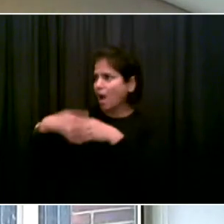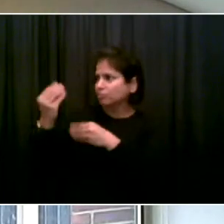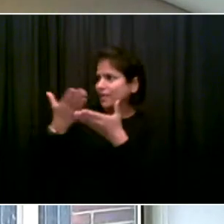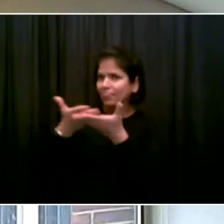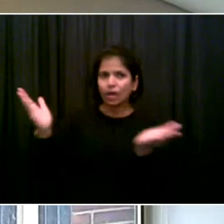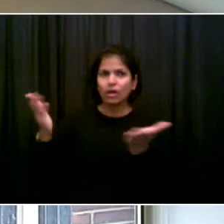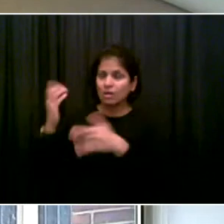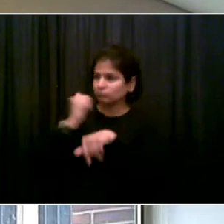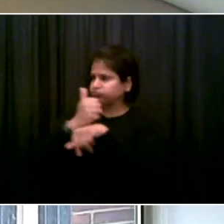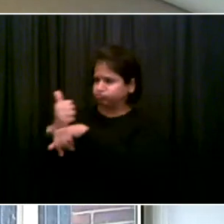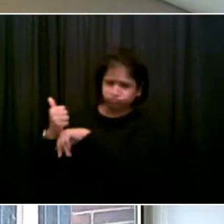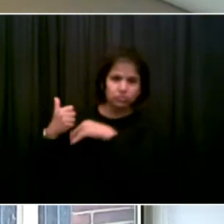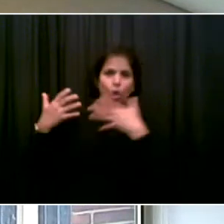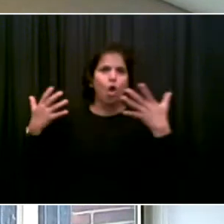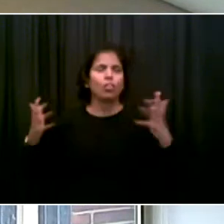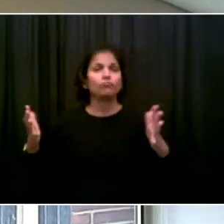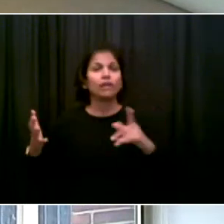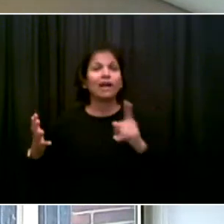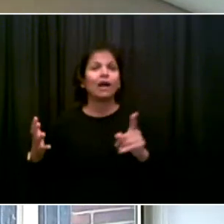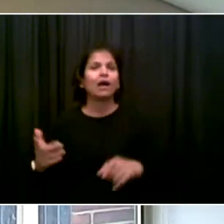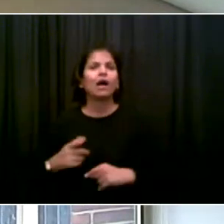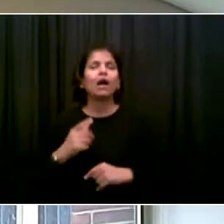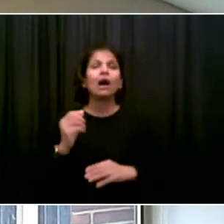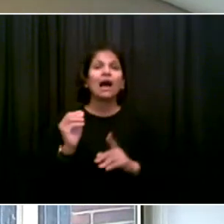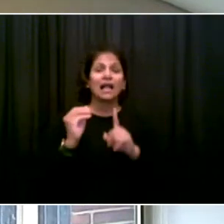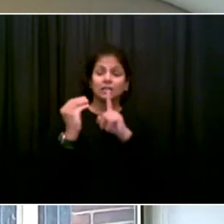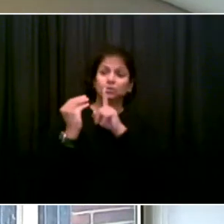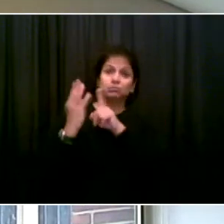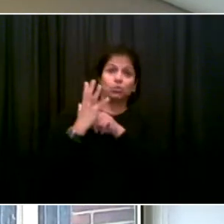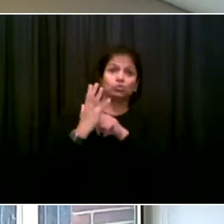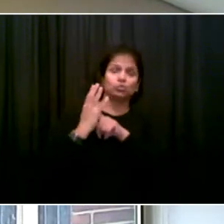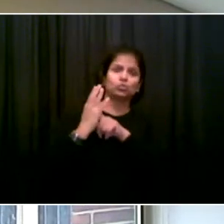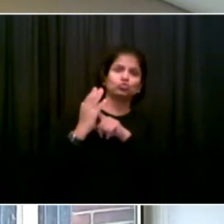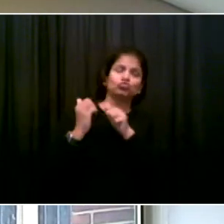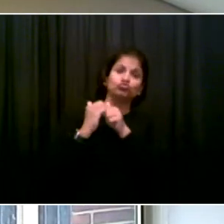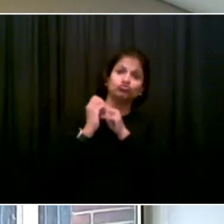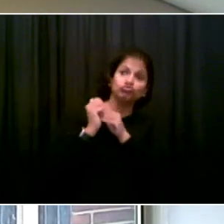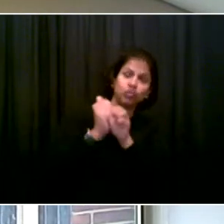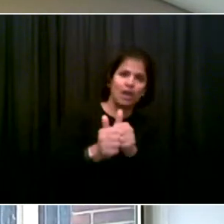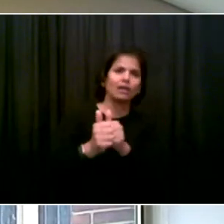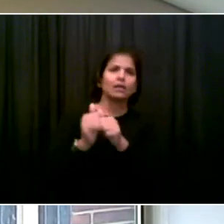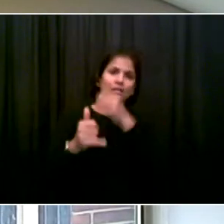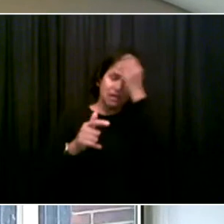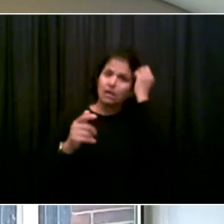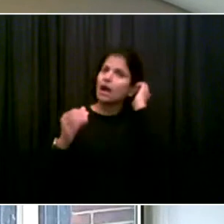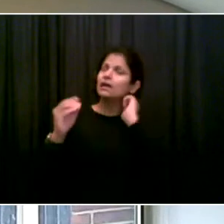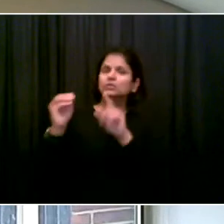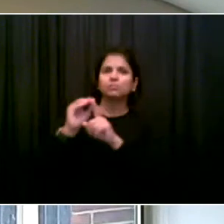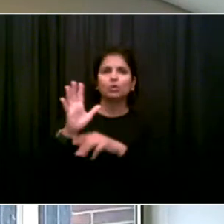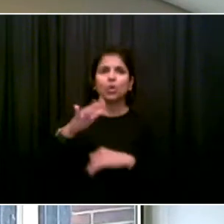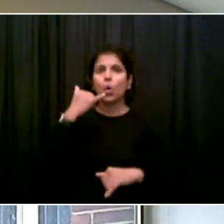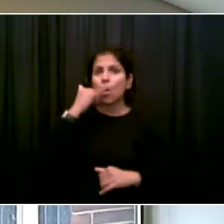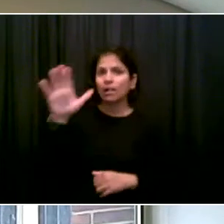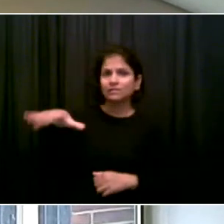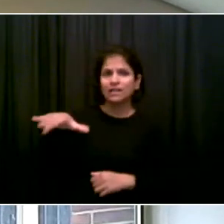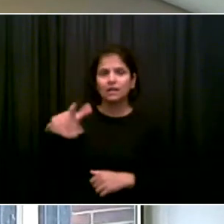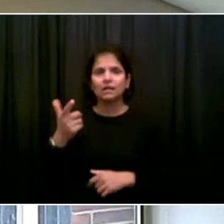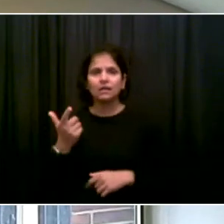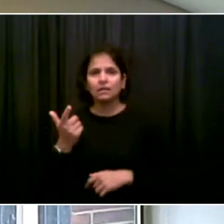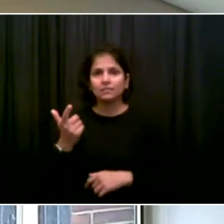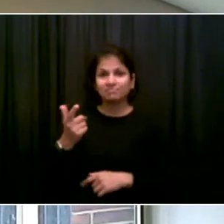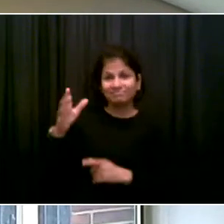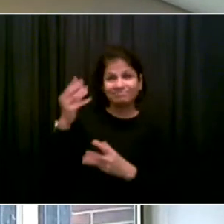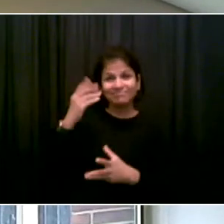tracing, where we're currently reaching 89% of all new cases. We've identified 1.2 million close contacts, which is 1.2